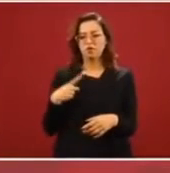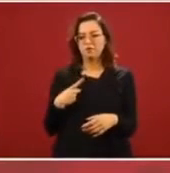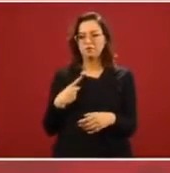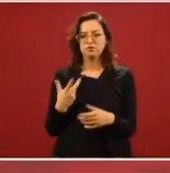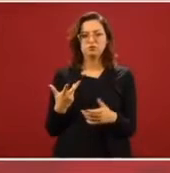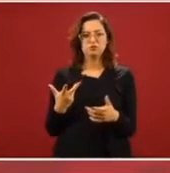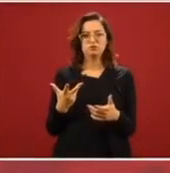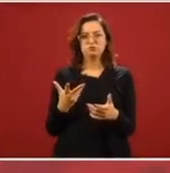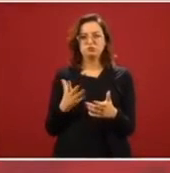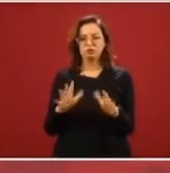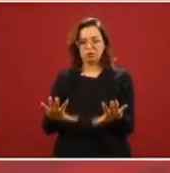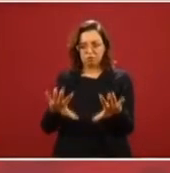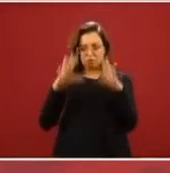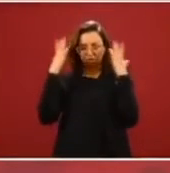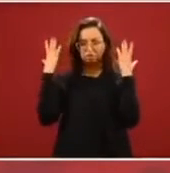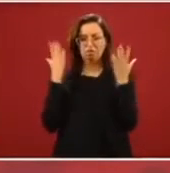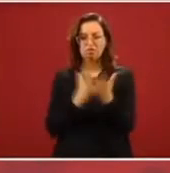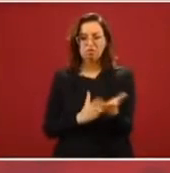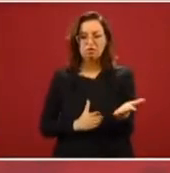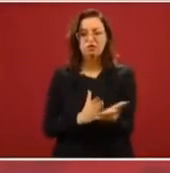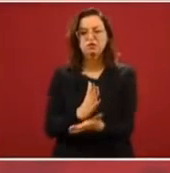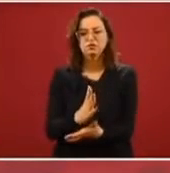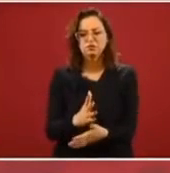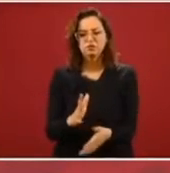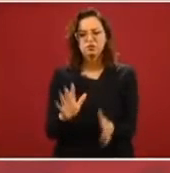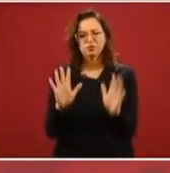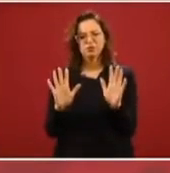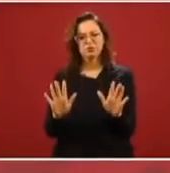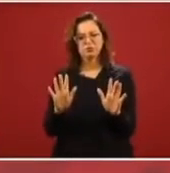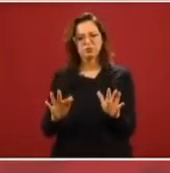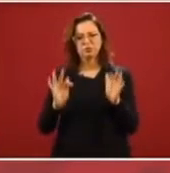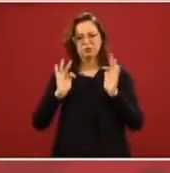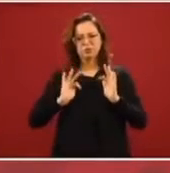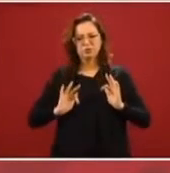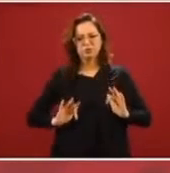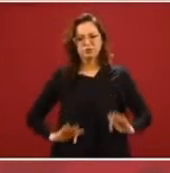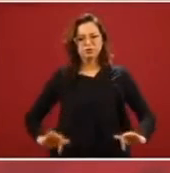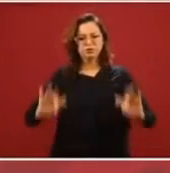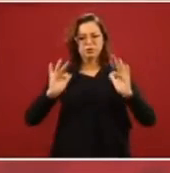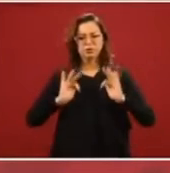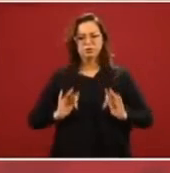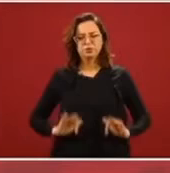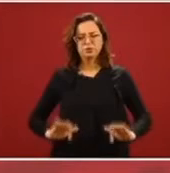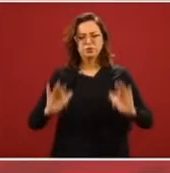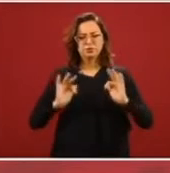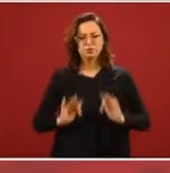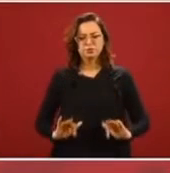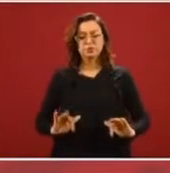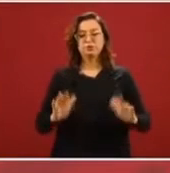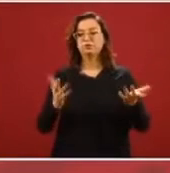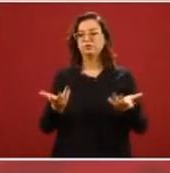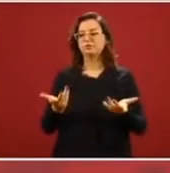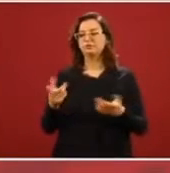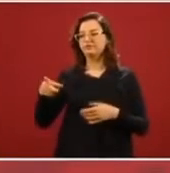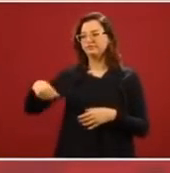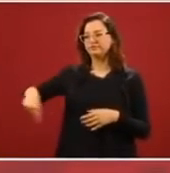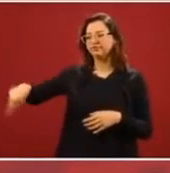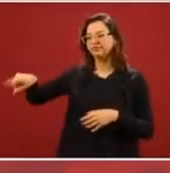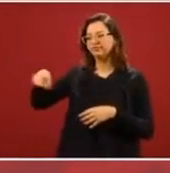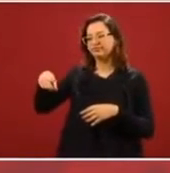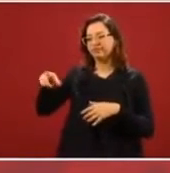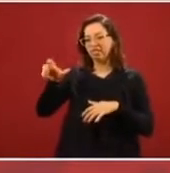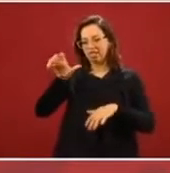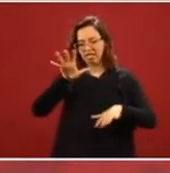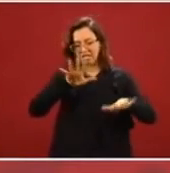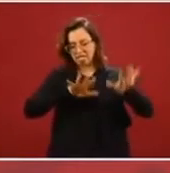actuar We need to con behave serenidad with serenity y no dejarnos manipular. and not allow